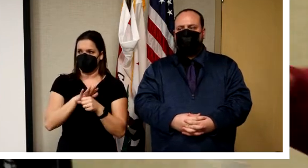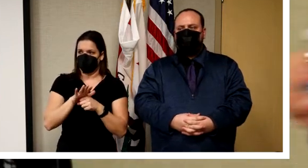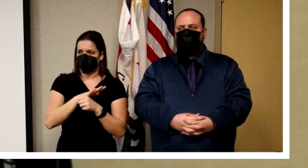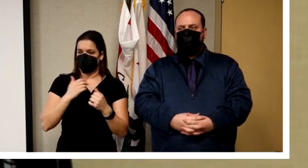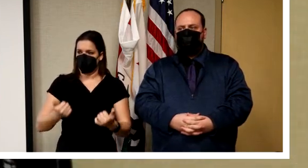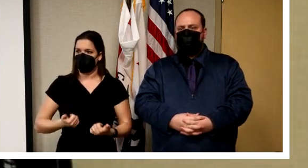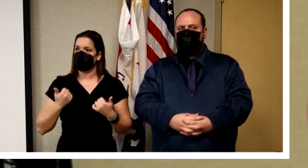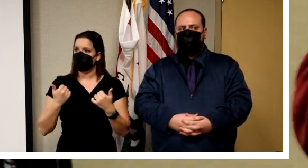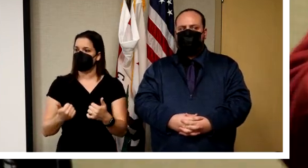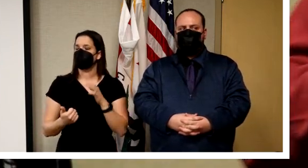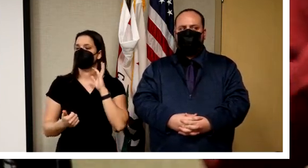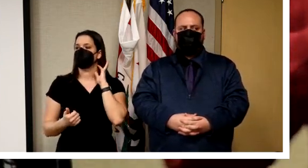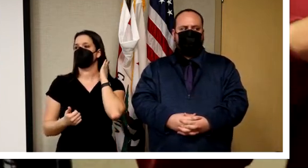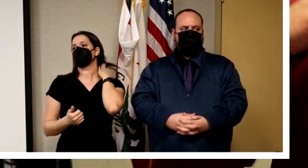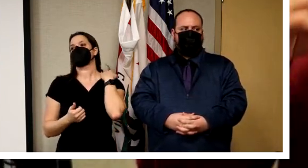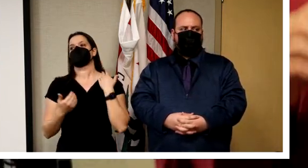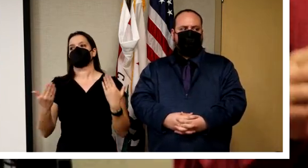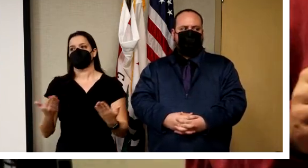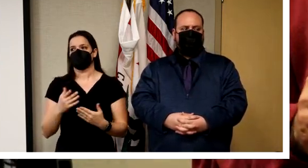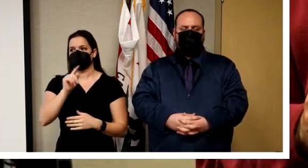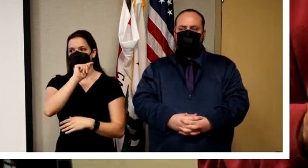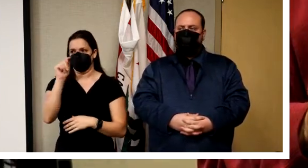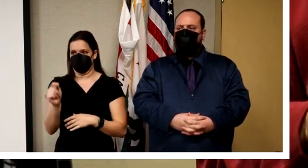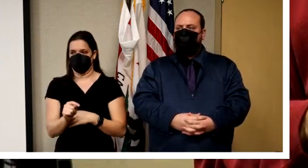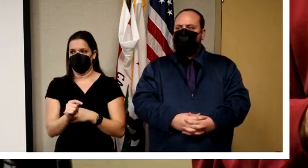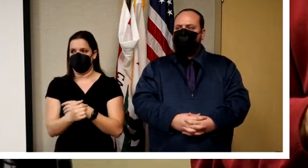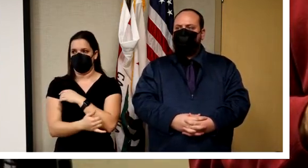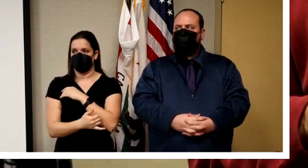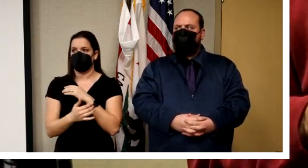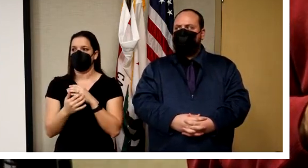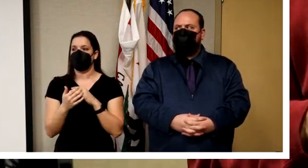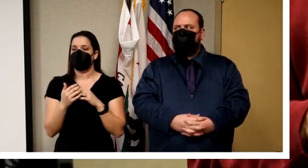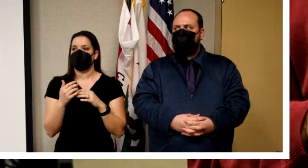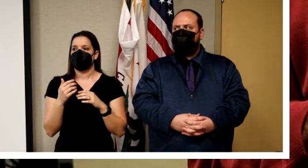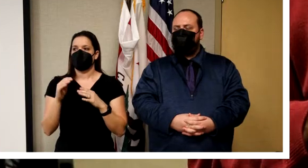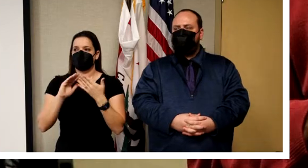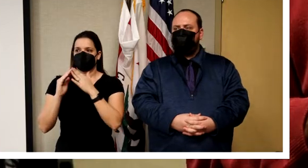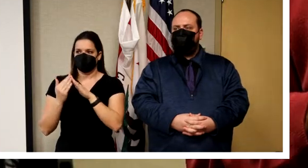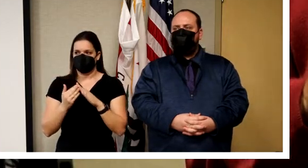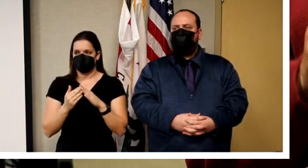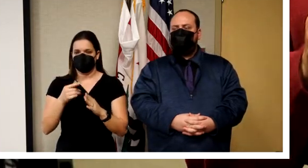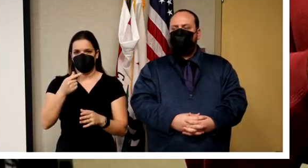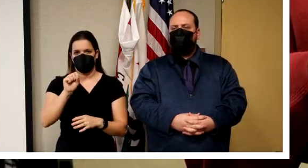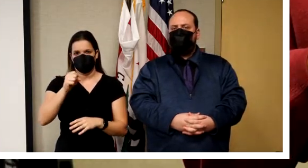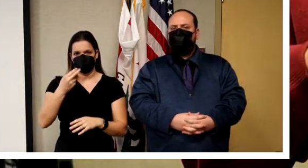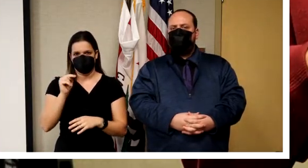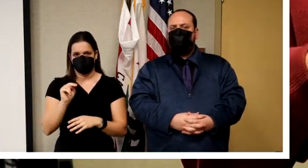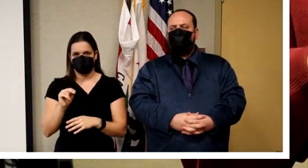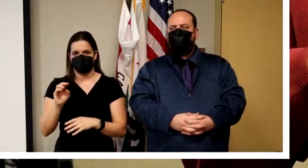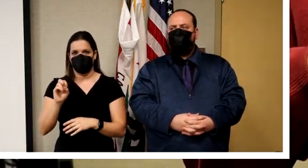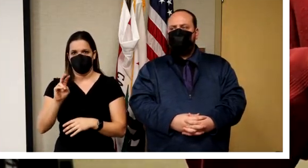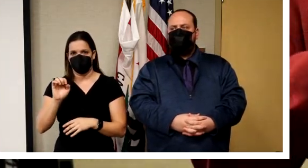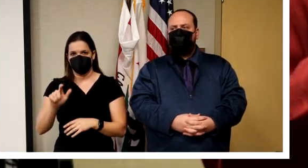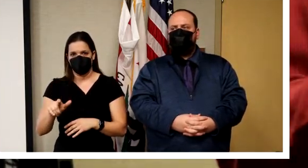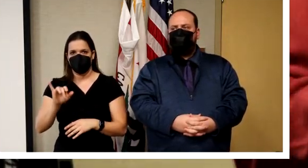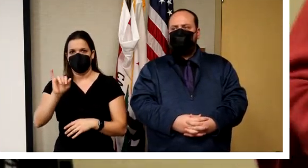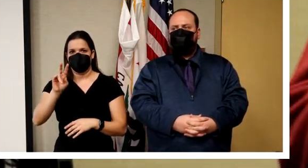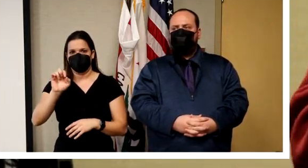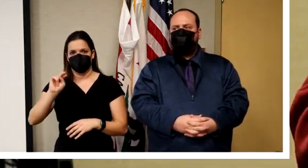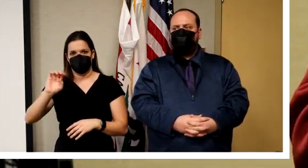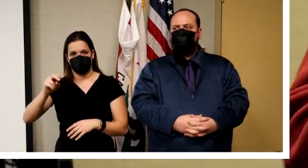we live here in Tulare, the cities like Goshen, the Oval, and